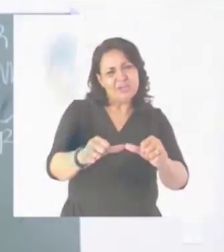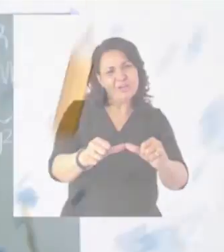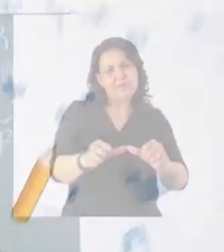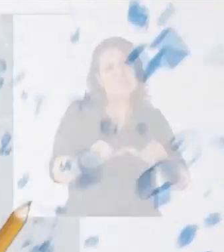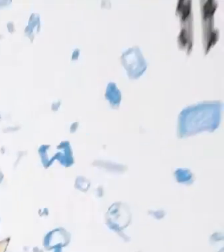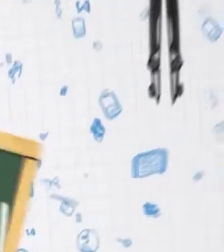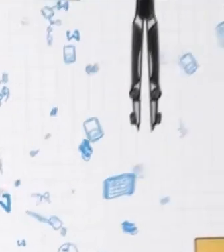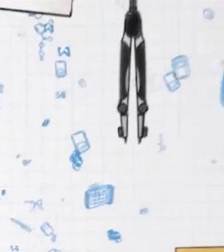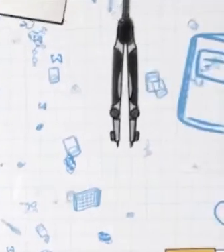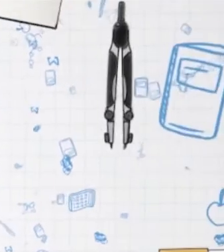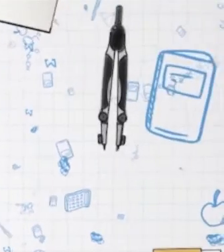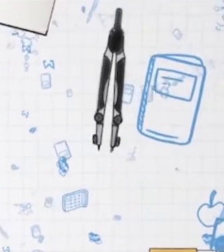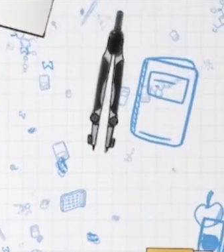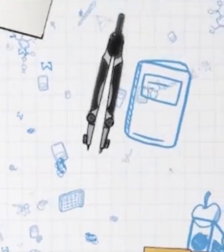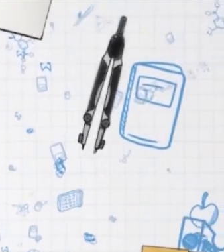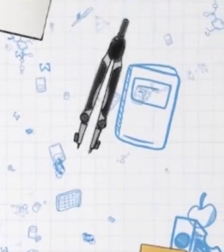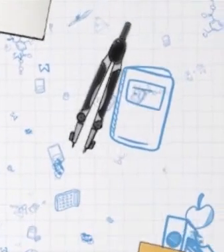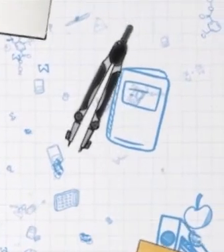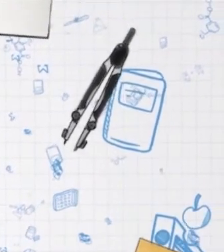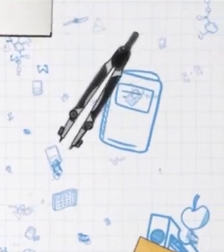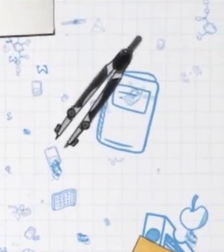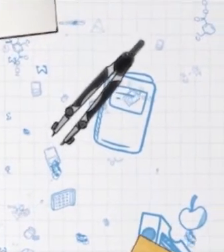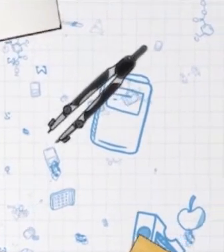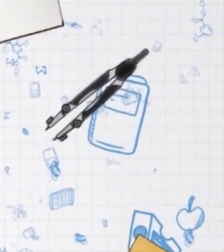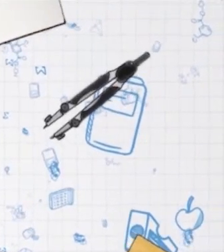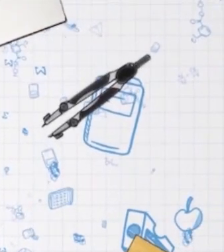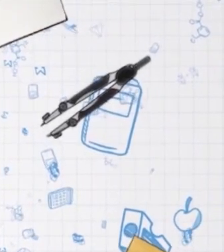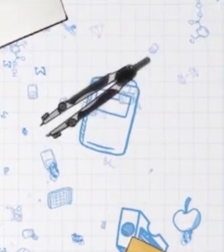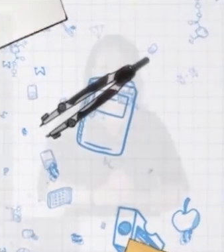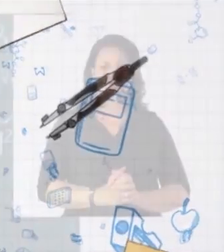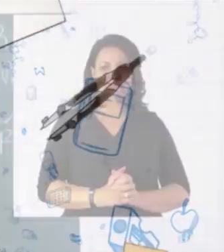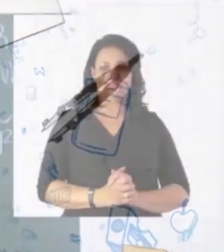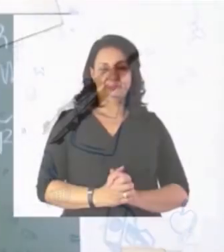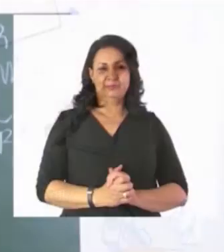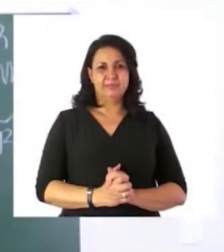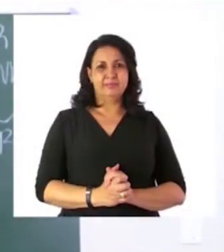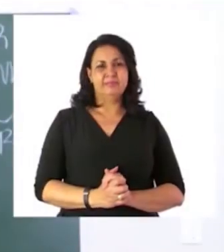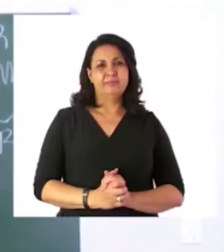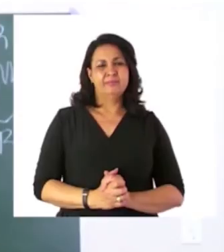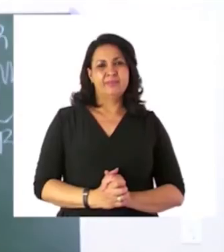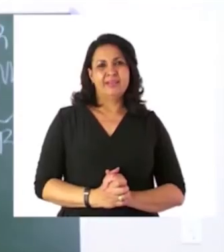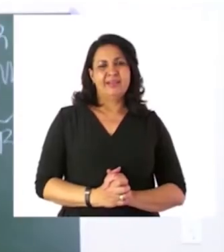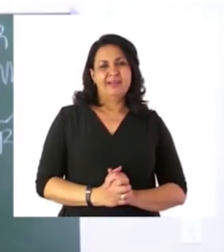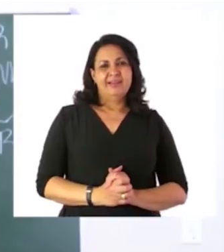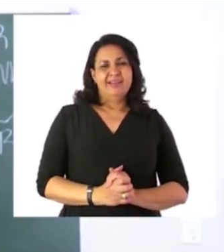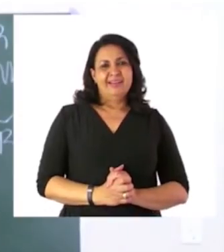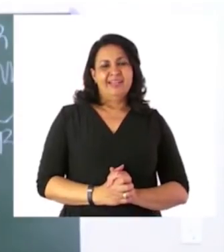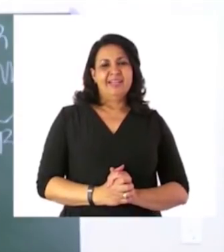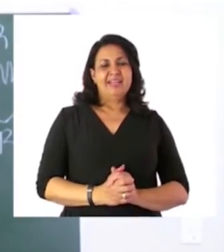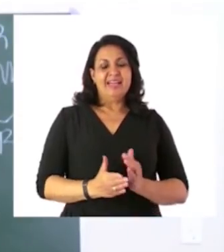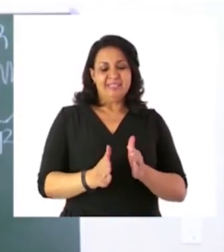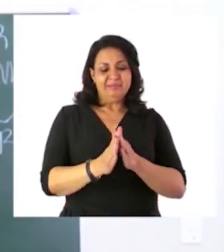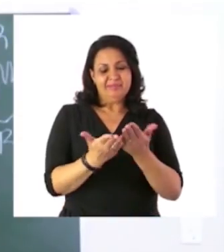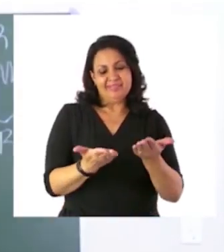can we turn to